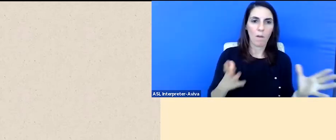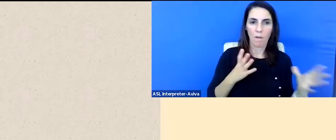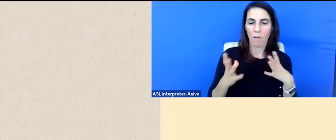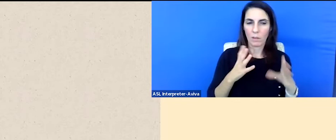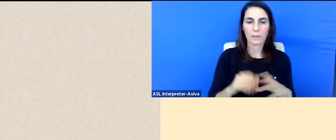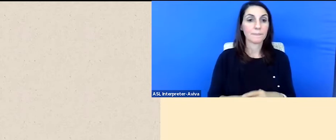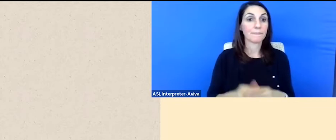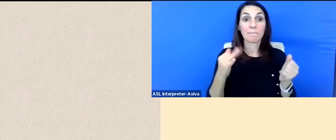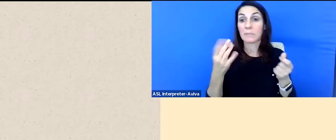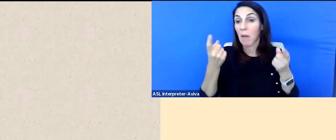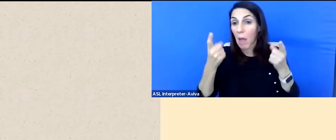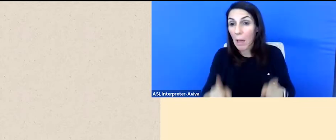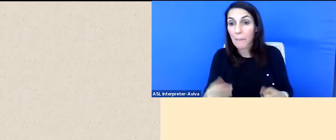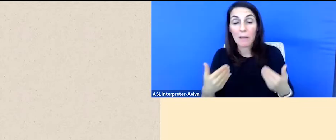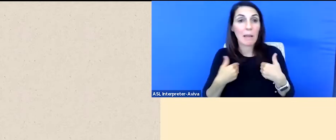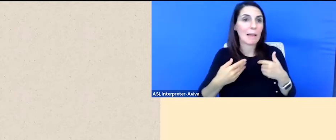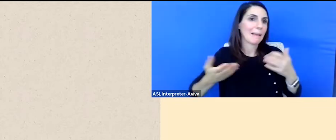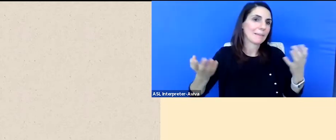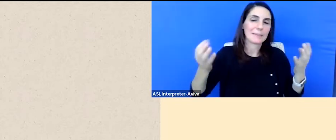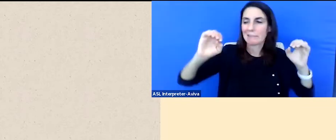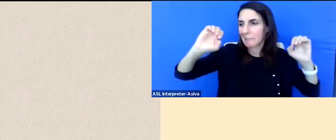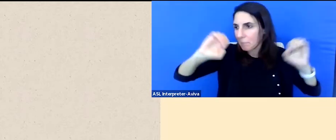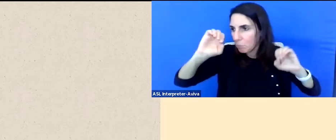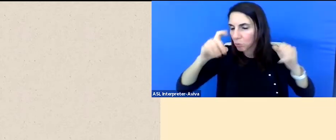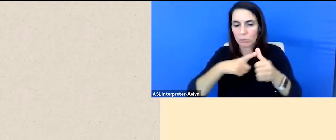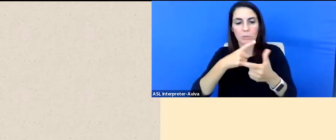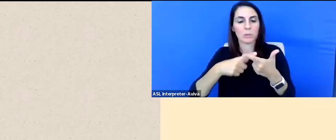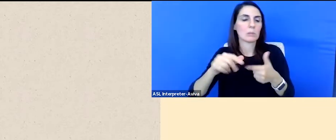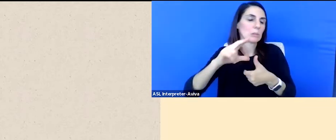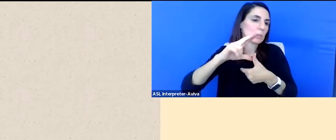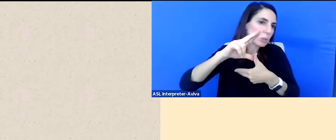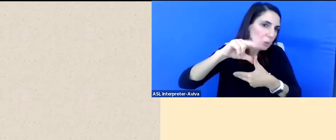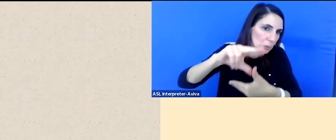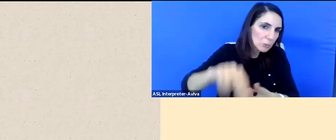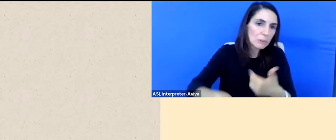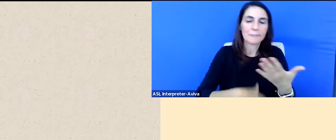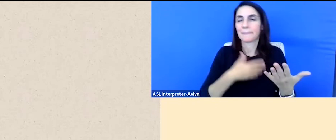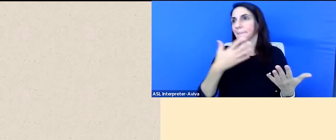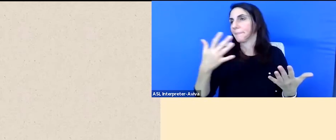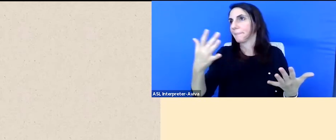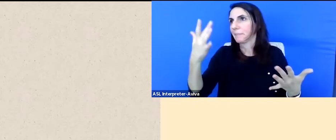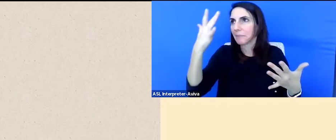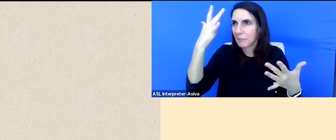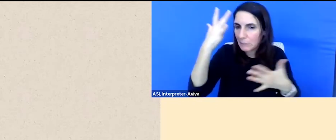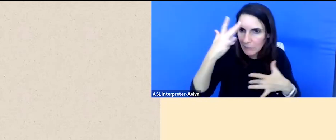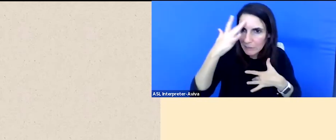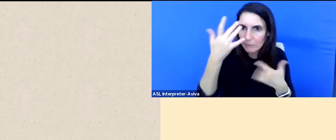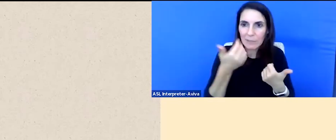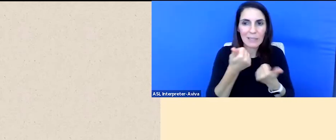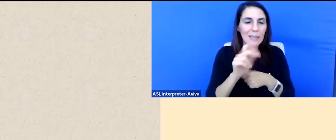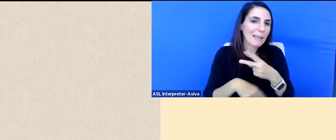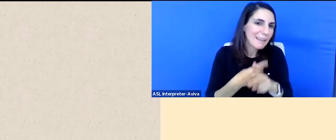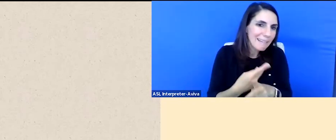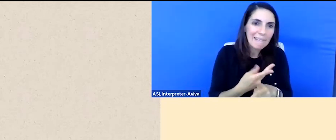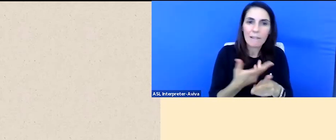are emergencies, hurricanes as mentioned, pandemics, any kind of things, Surfside